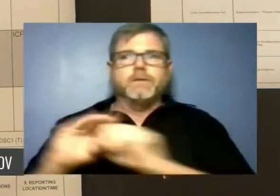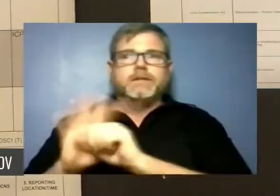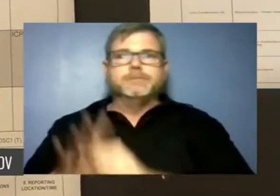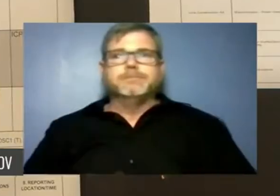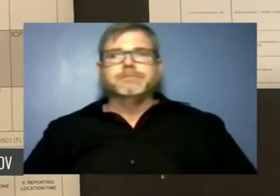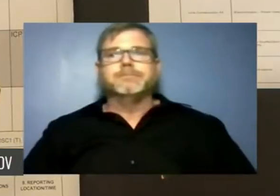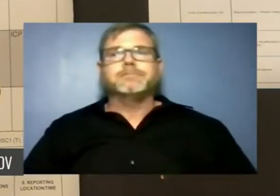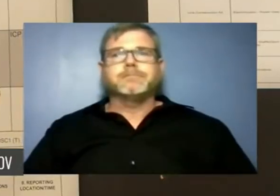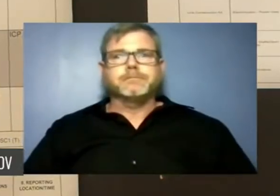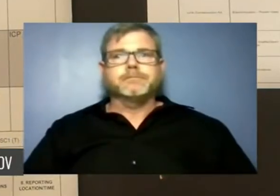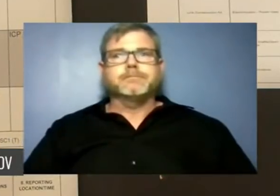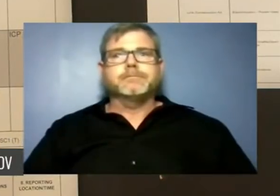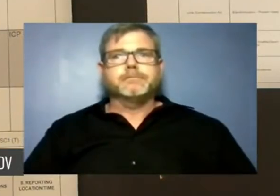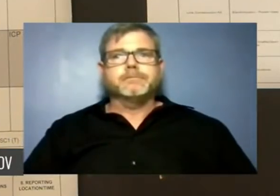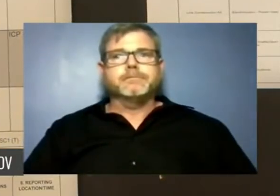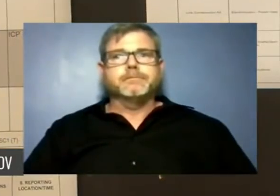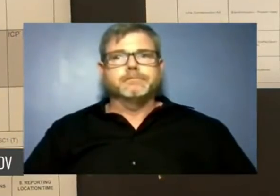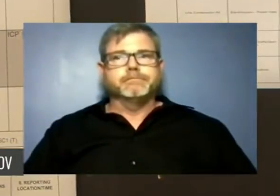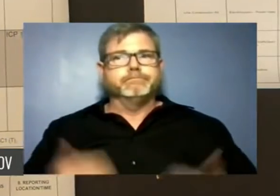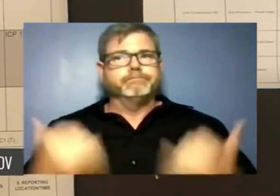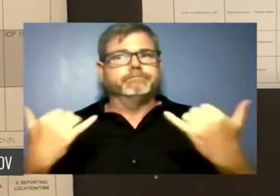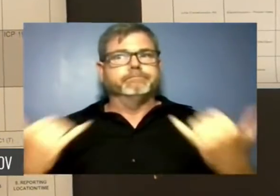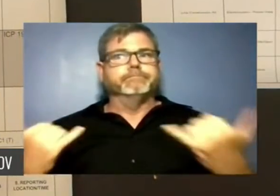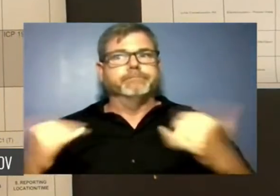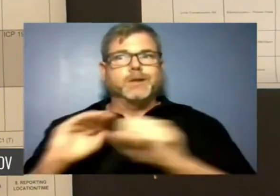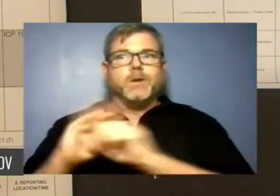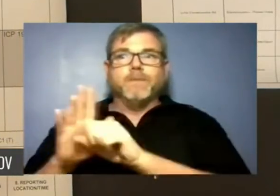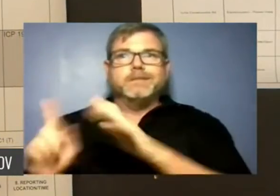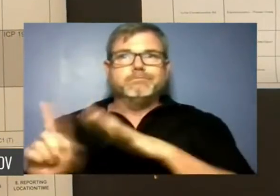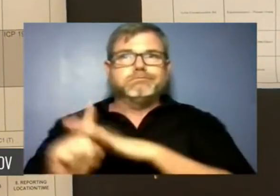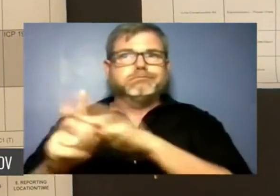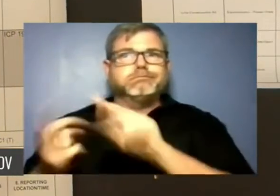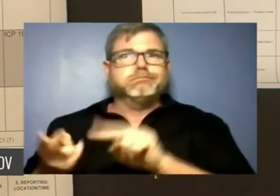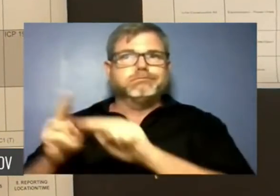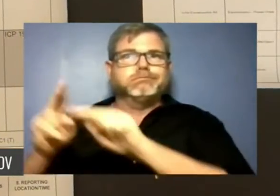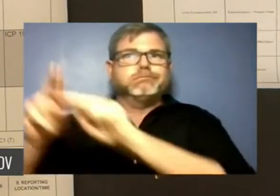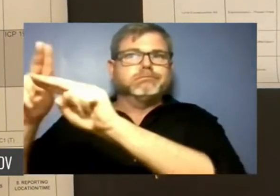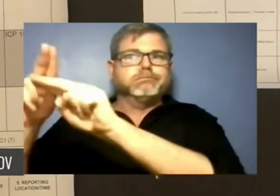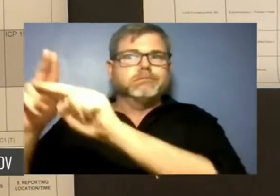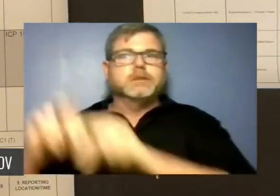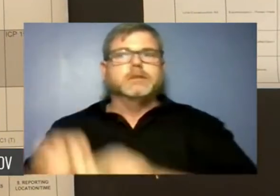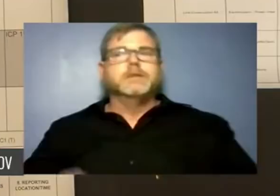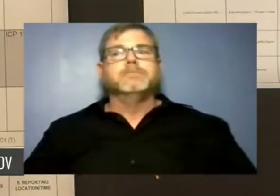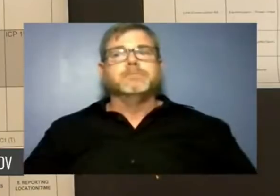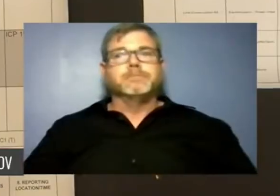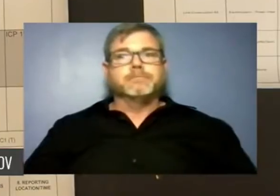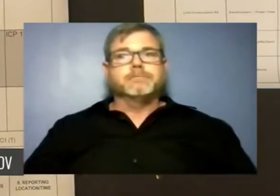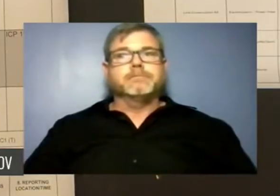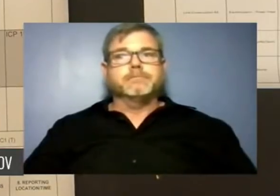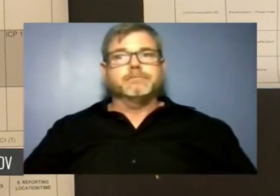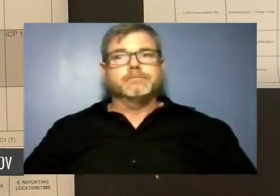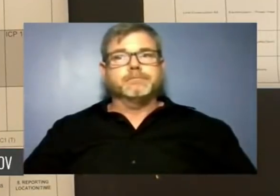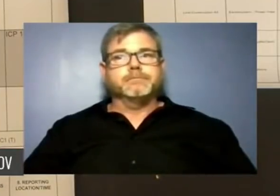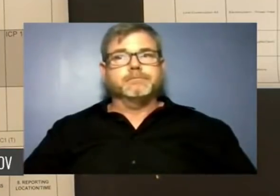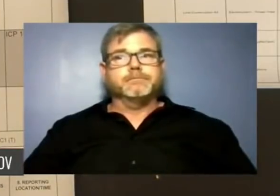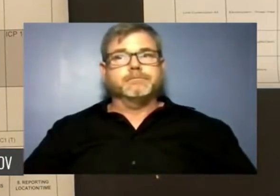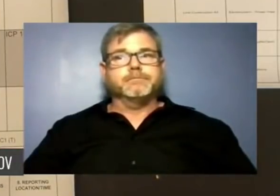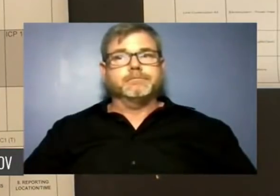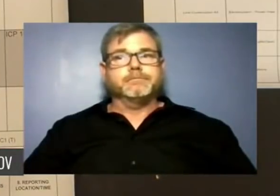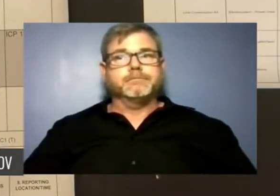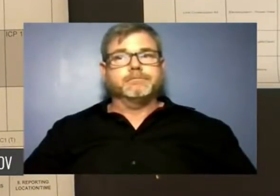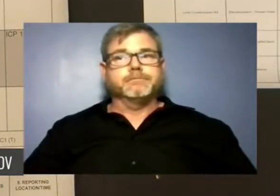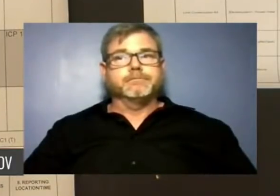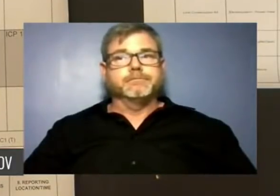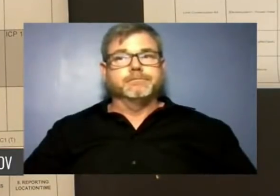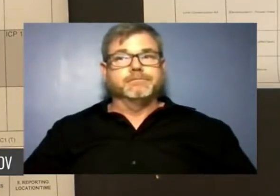We're seeing some of our most critical resources get impacted by COVID, that new Delta variant. We all recognize how